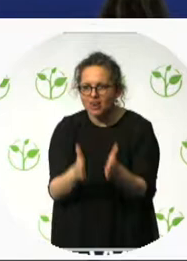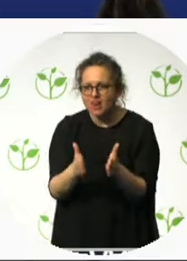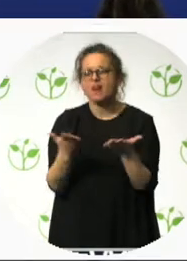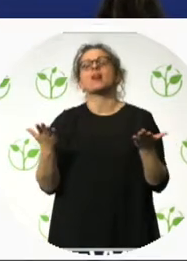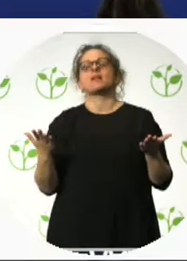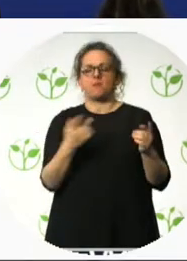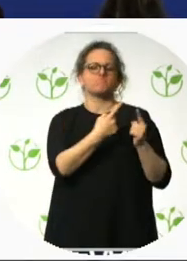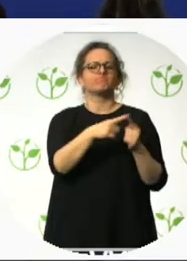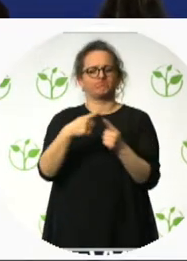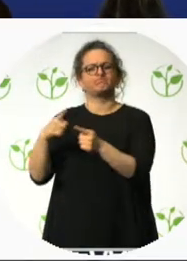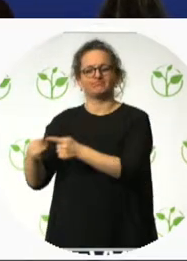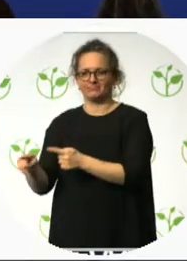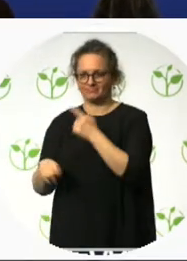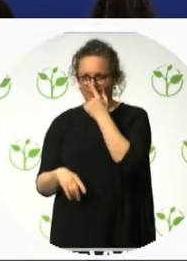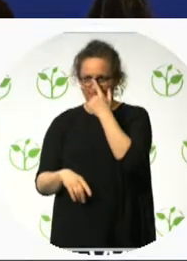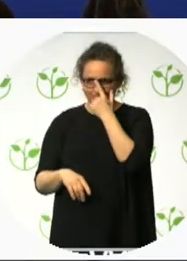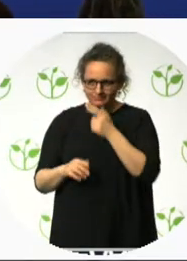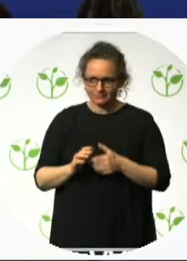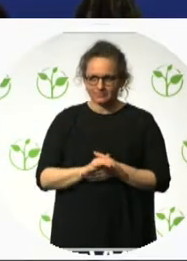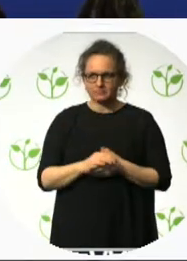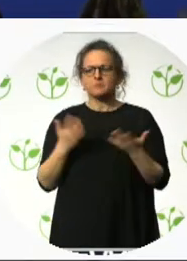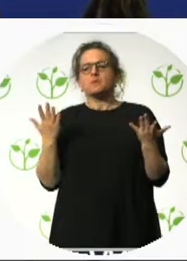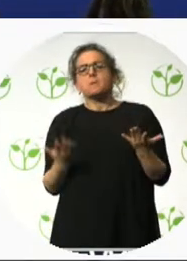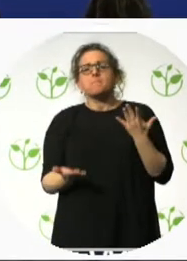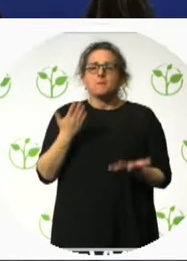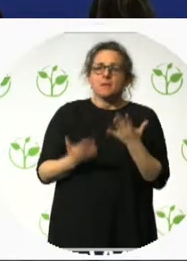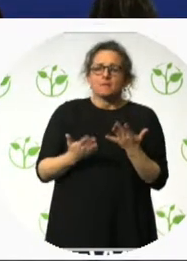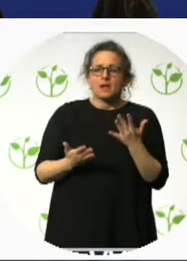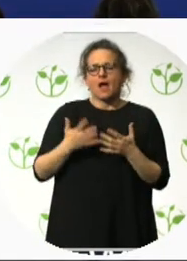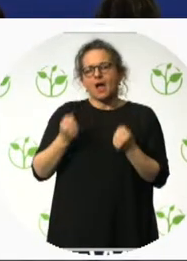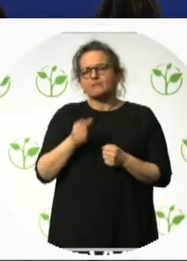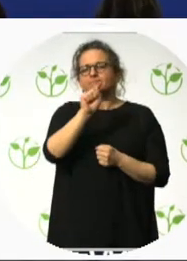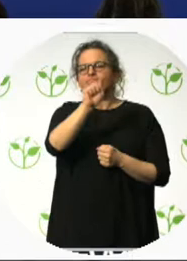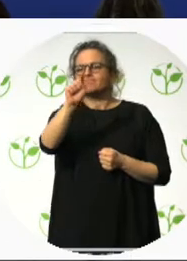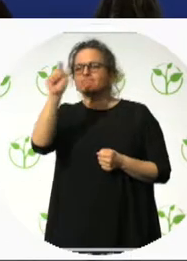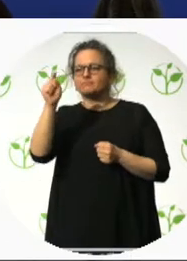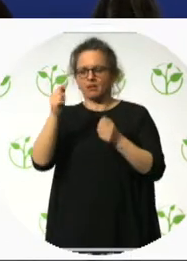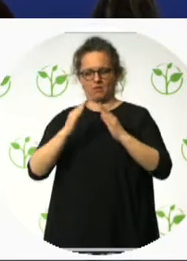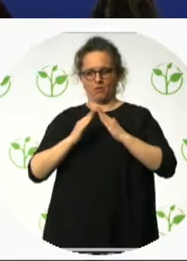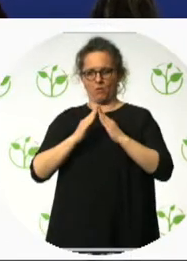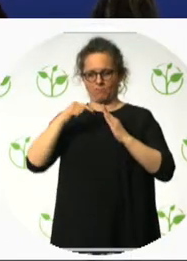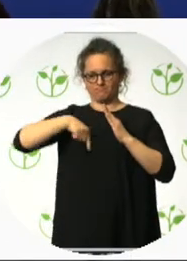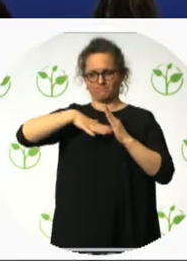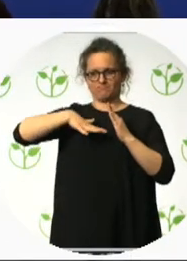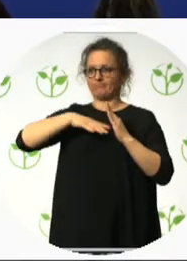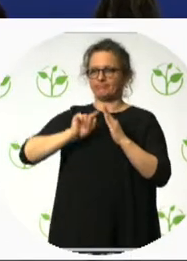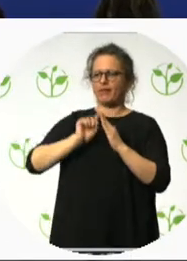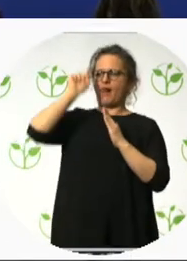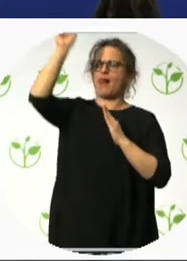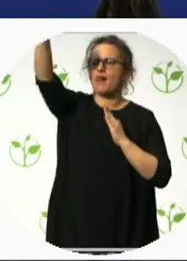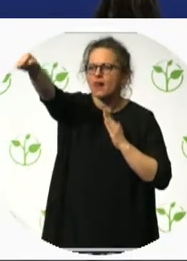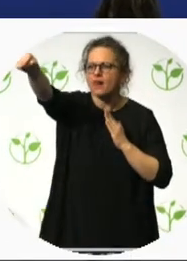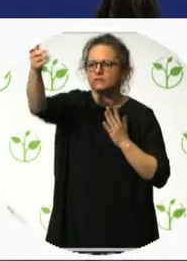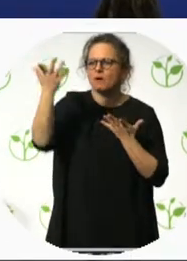have group training. Sometimes people are far away and they cannot travel to our